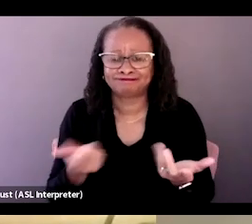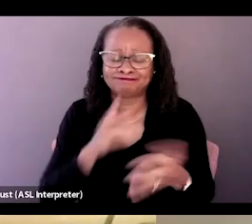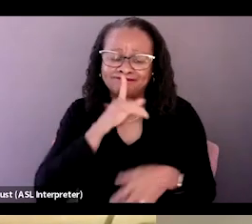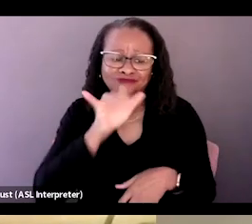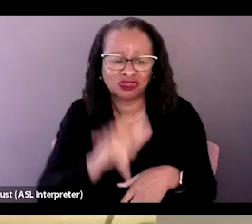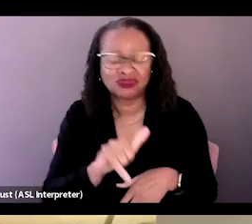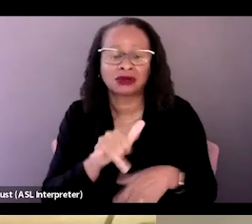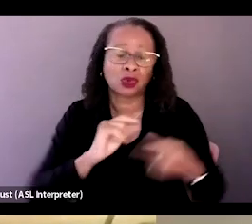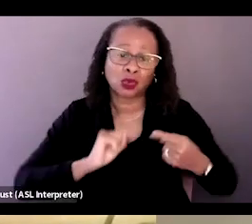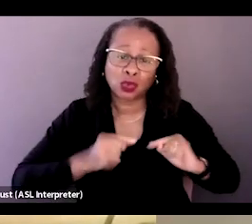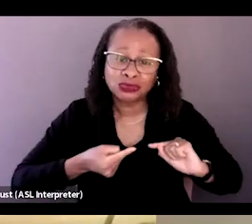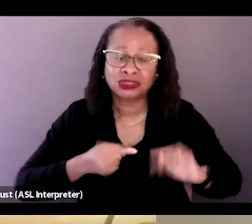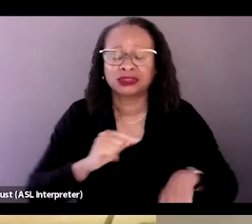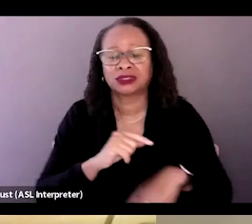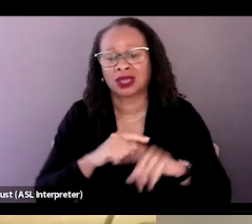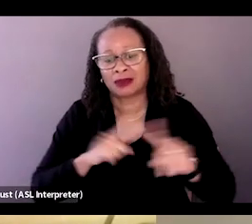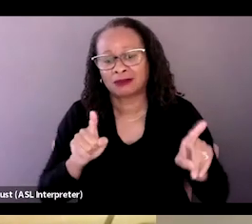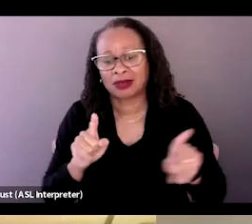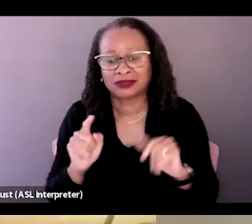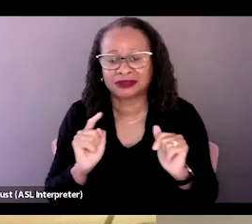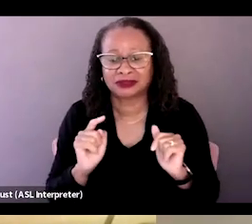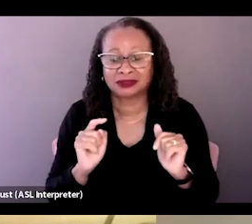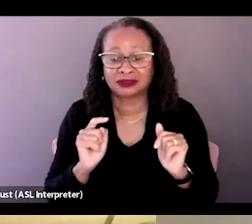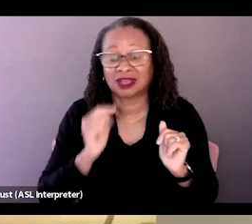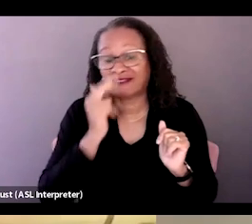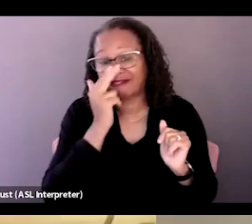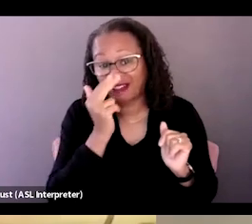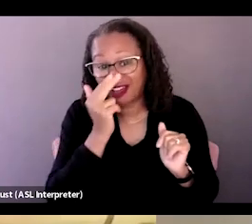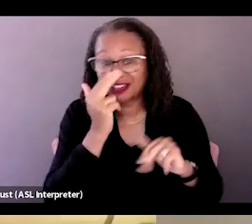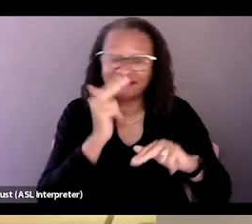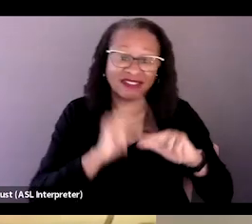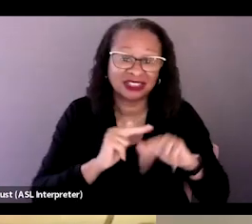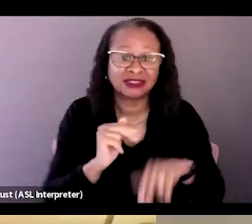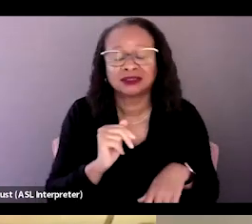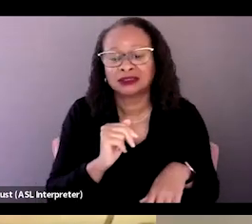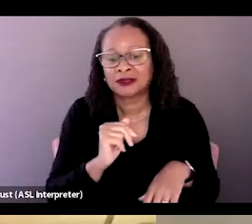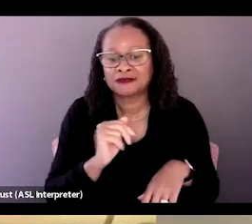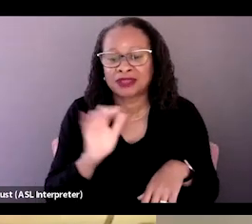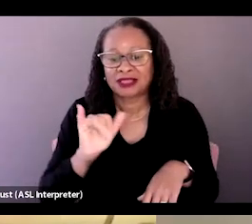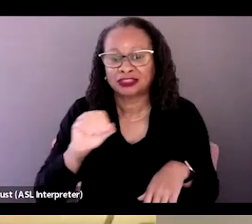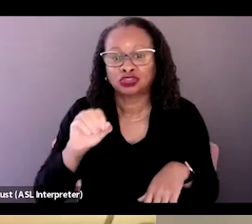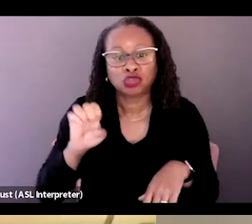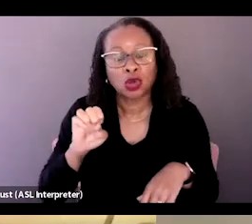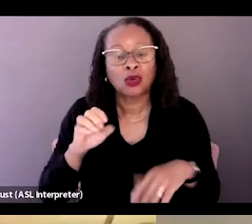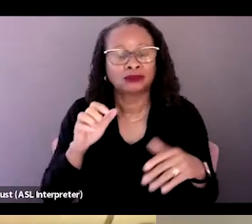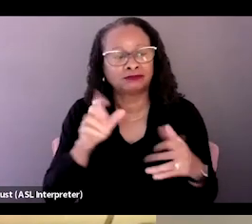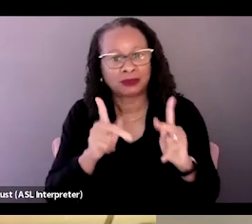but like that they are funny as well, that as Joe, people who have a